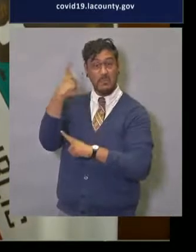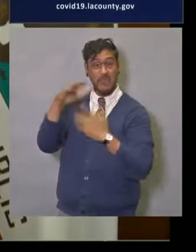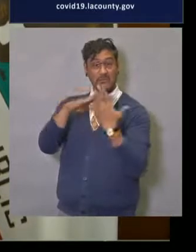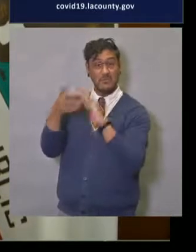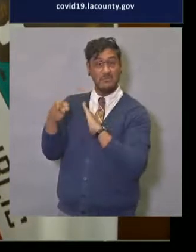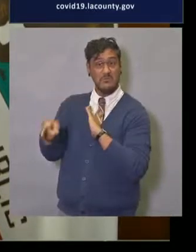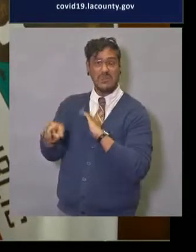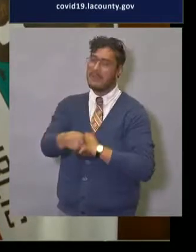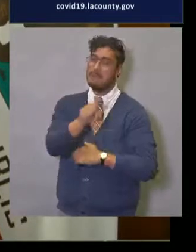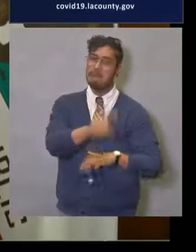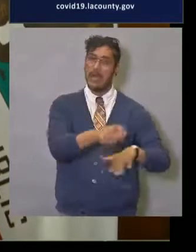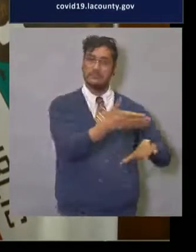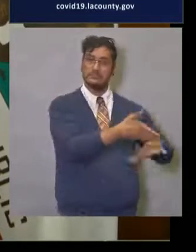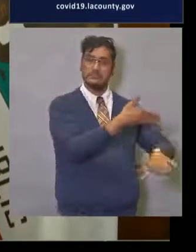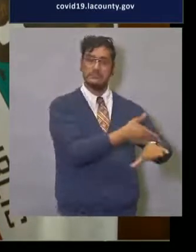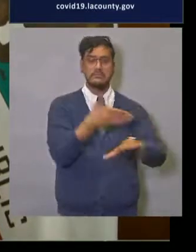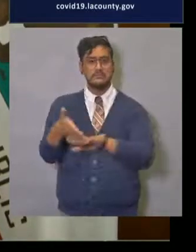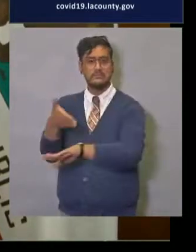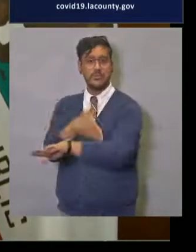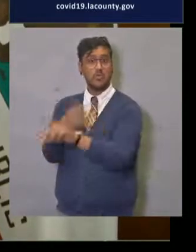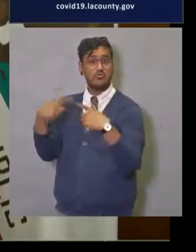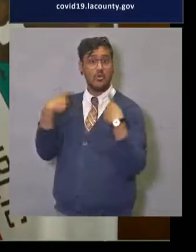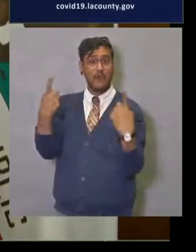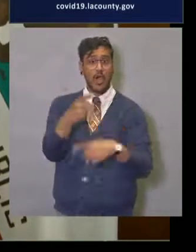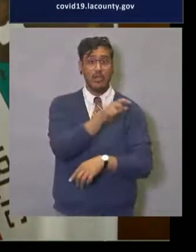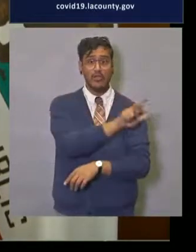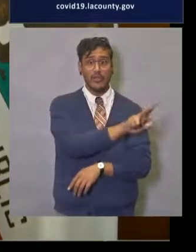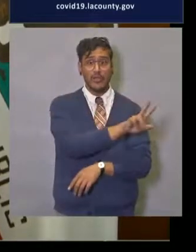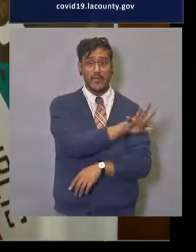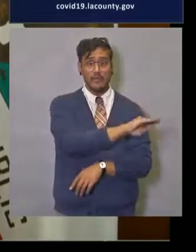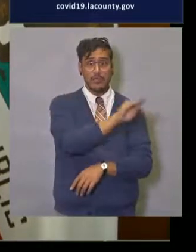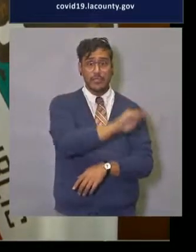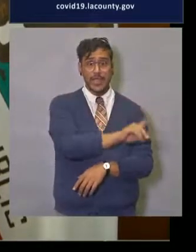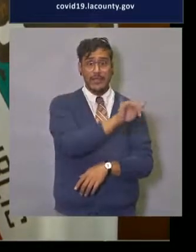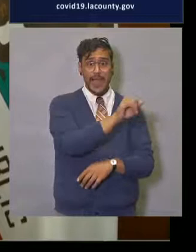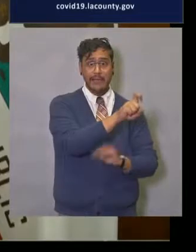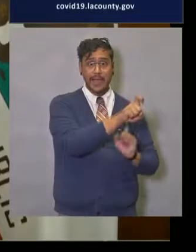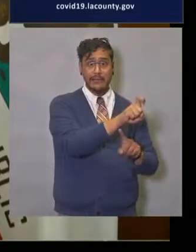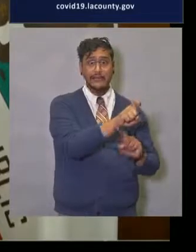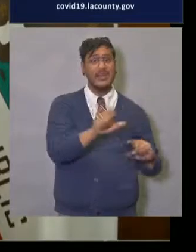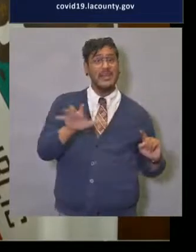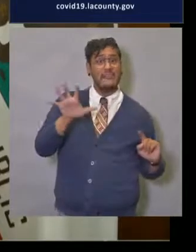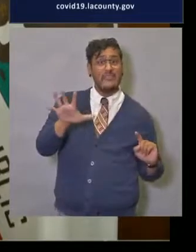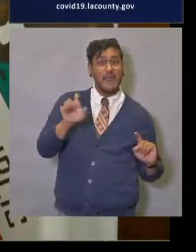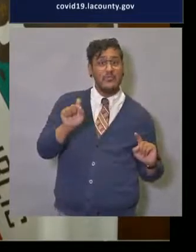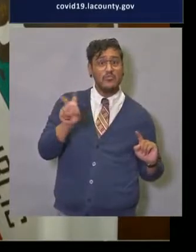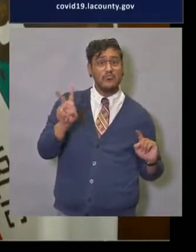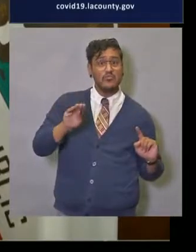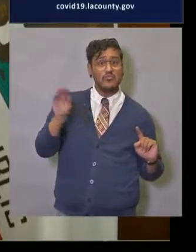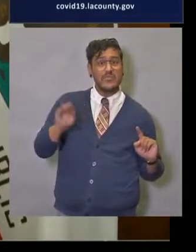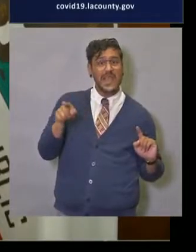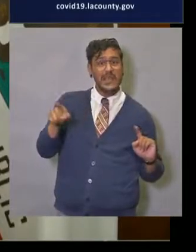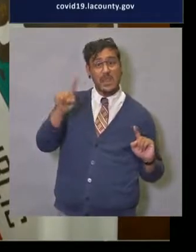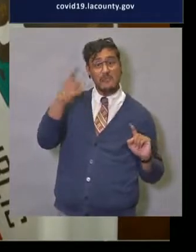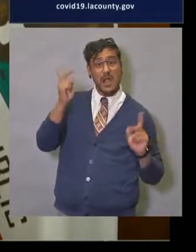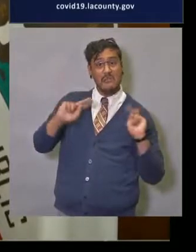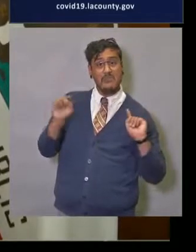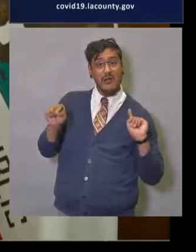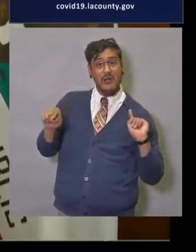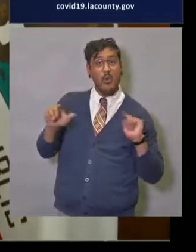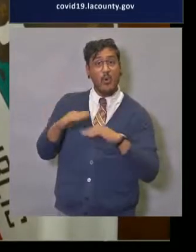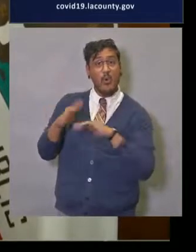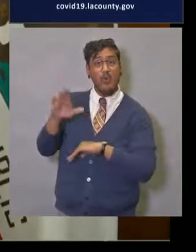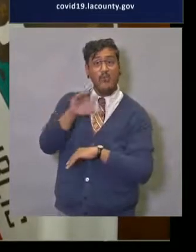only 23% of Latinx and 5.2% of Black individuals eligible for the vaccine over the age